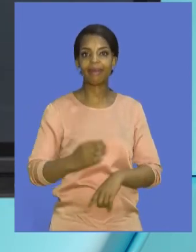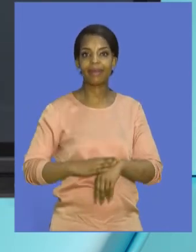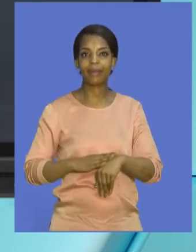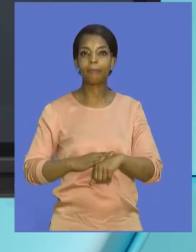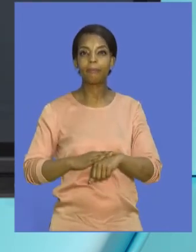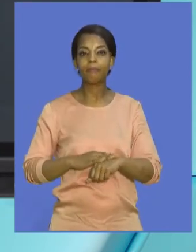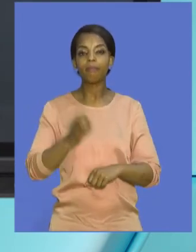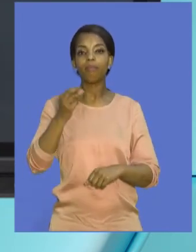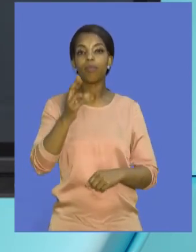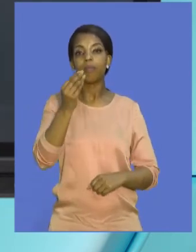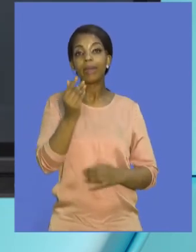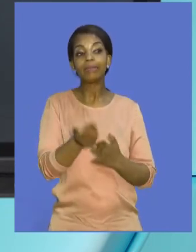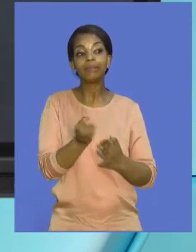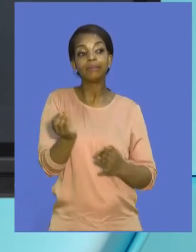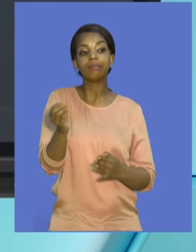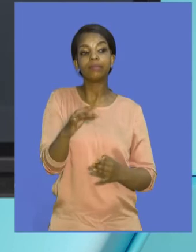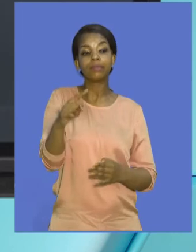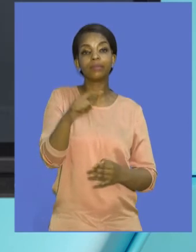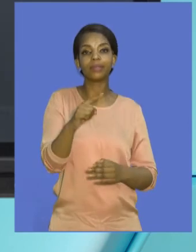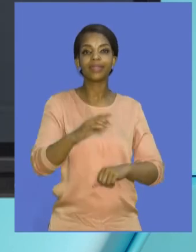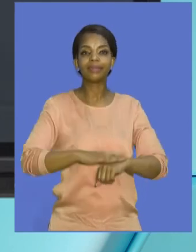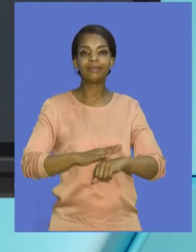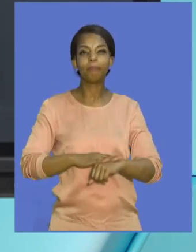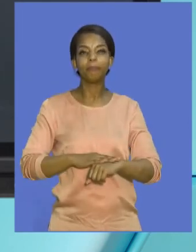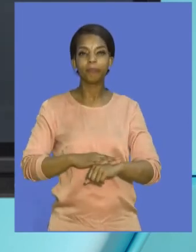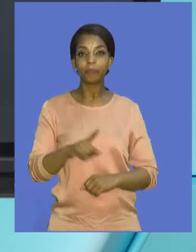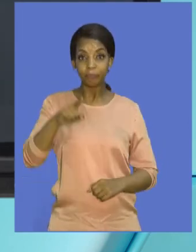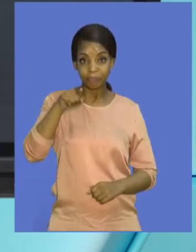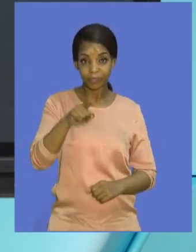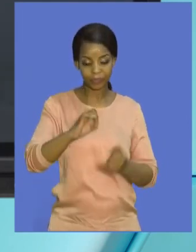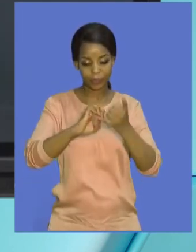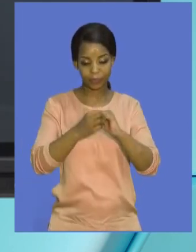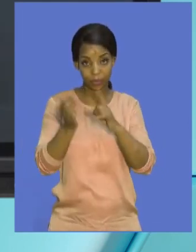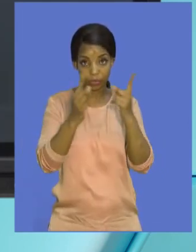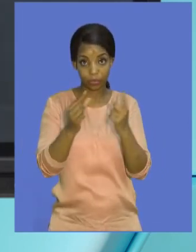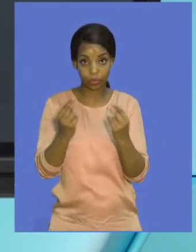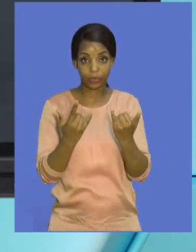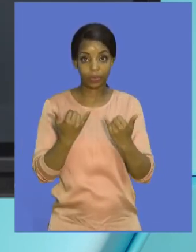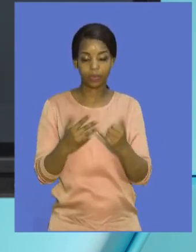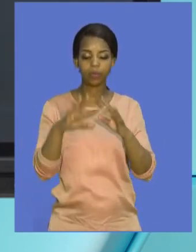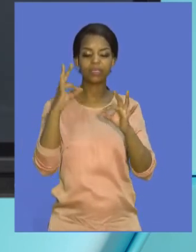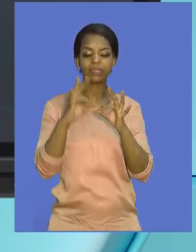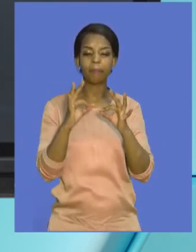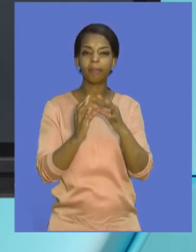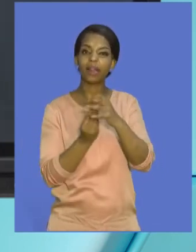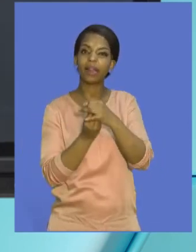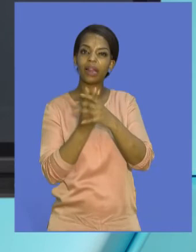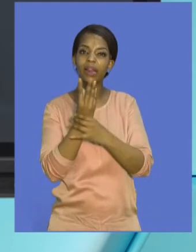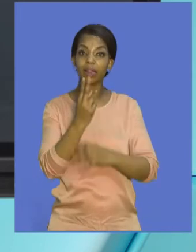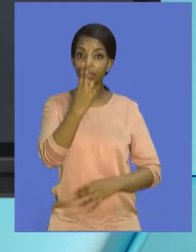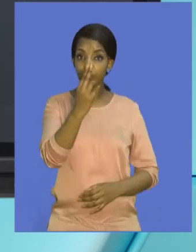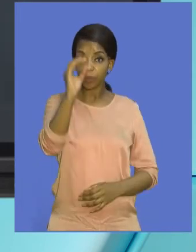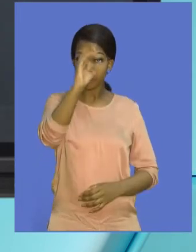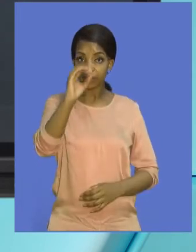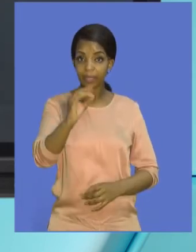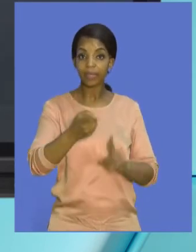at that time, right? So that's what we are trying to look at here. But simple growth It's 2% of the initial